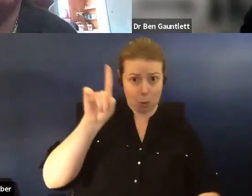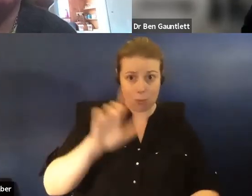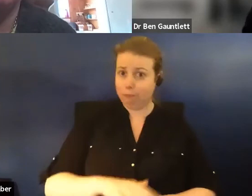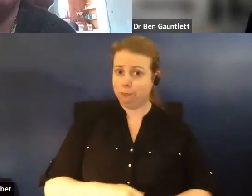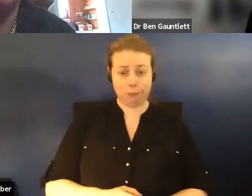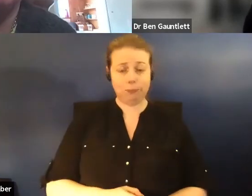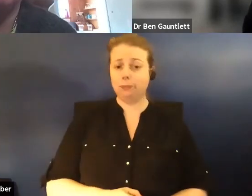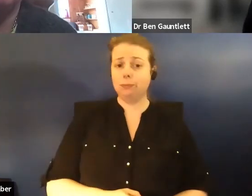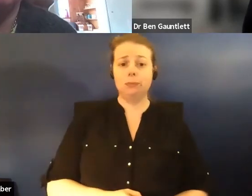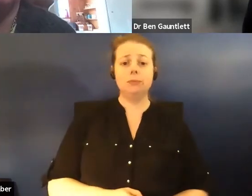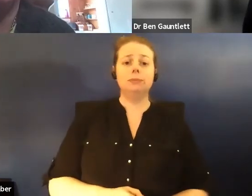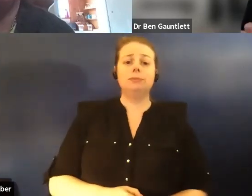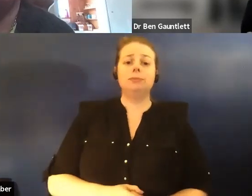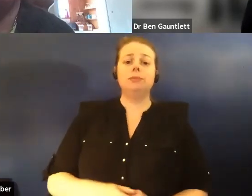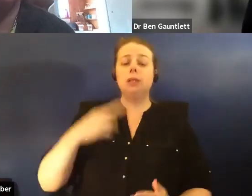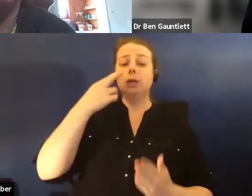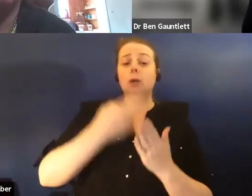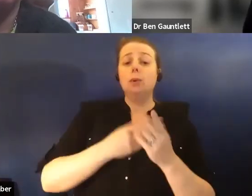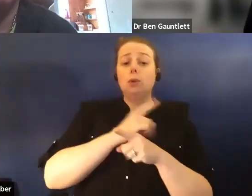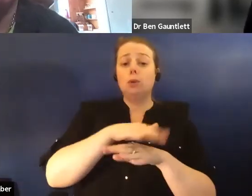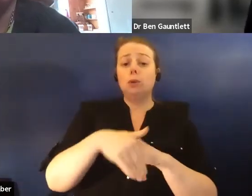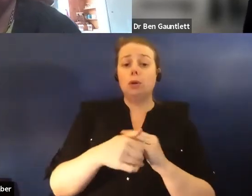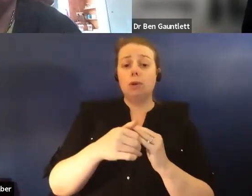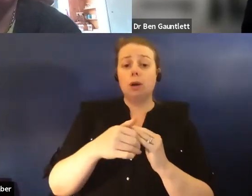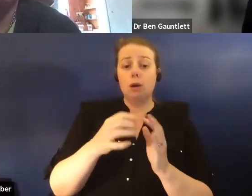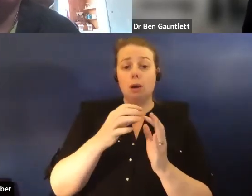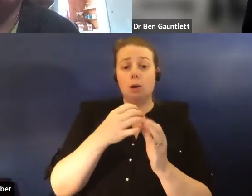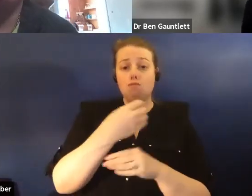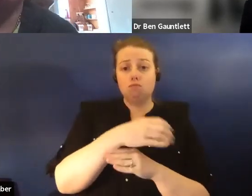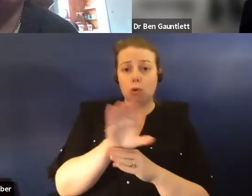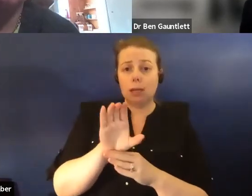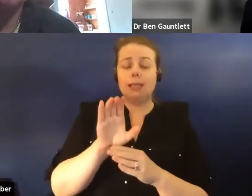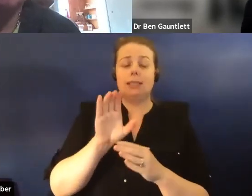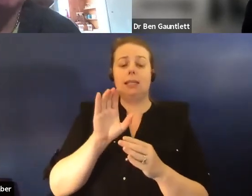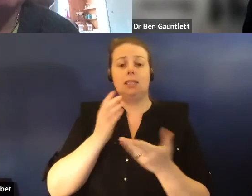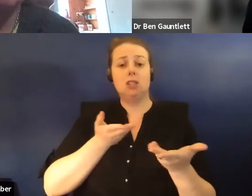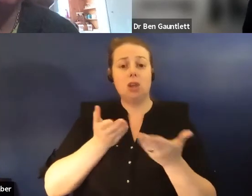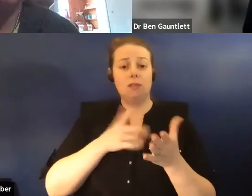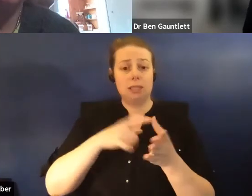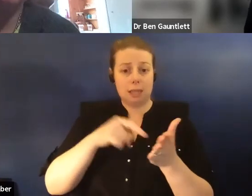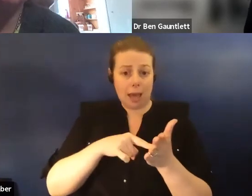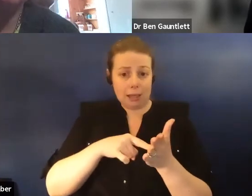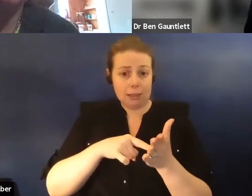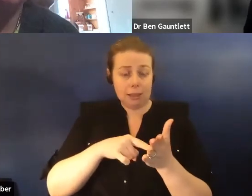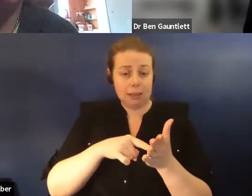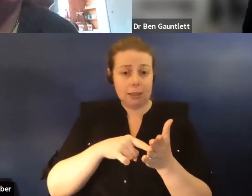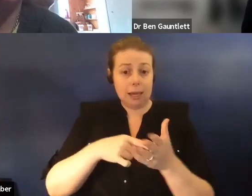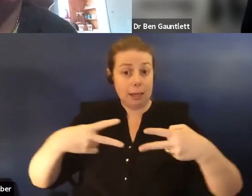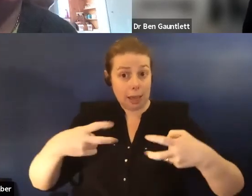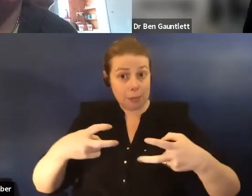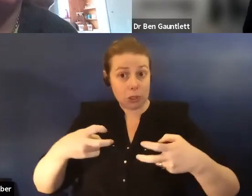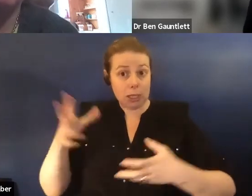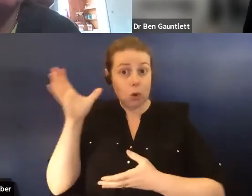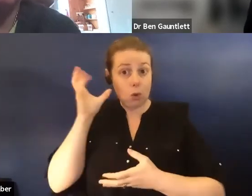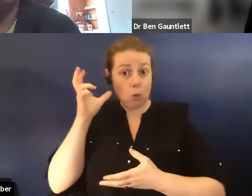The report dealt with the Broadcasting Services Act and the availability of captioning, audio description, and importantly, the